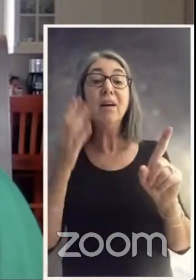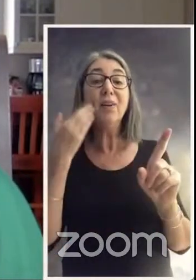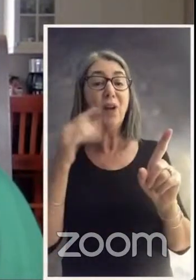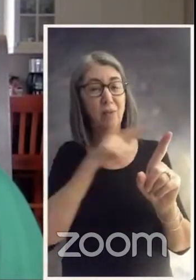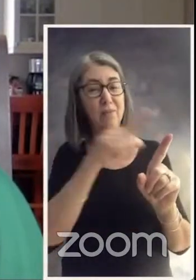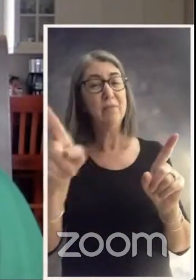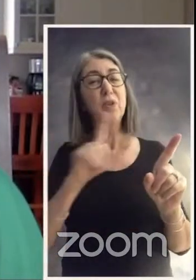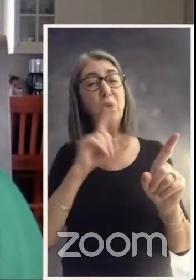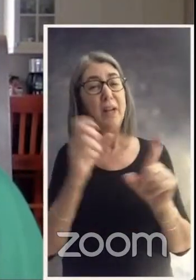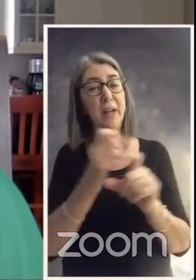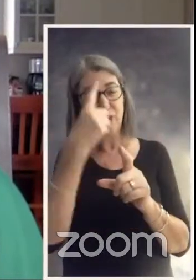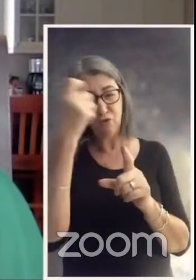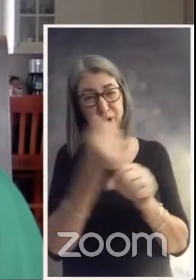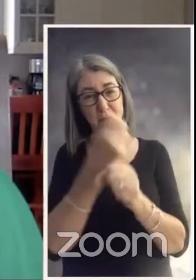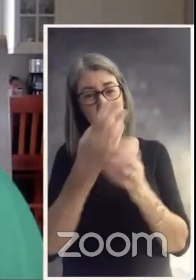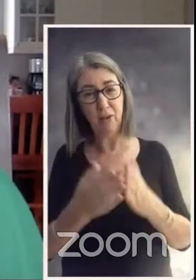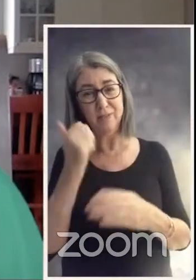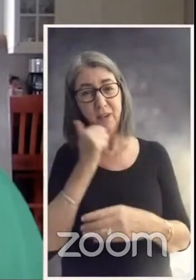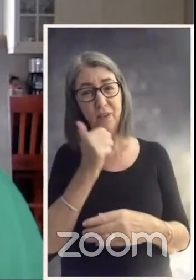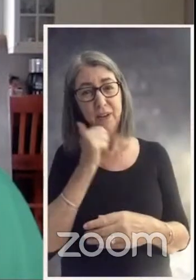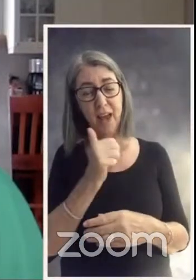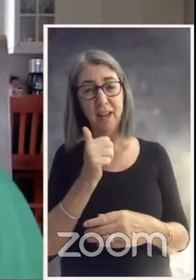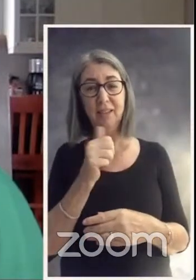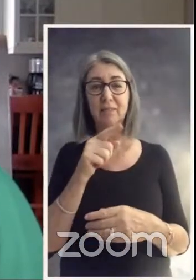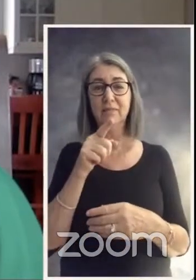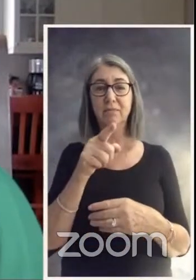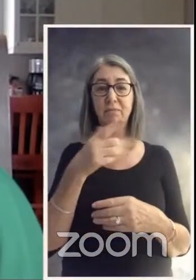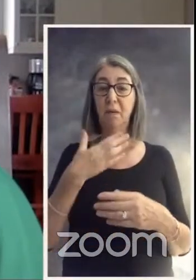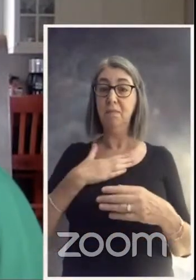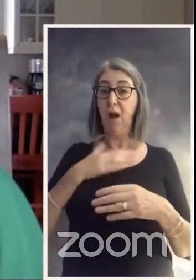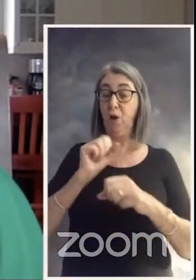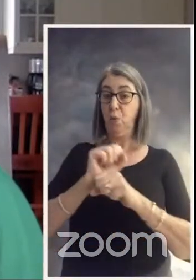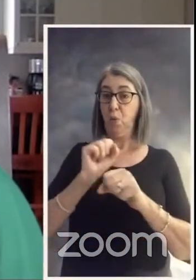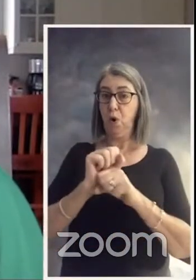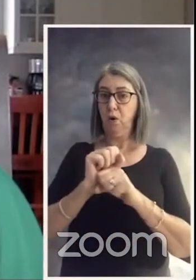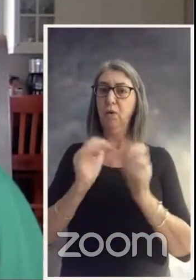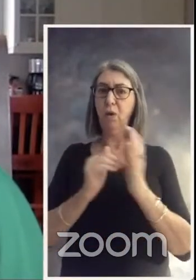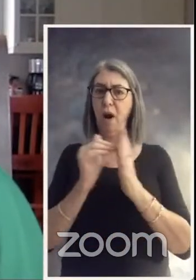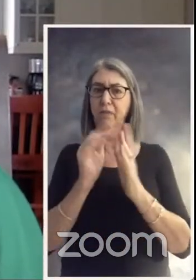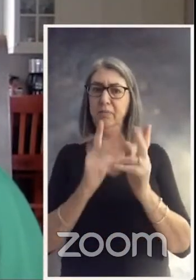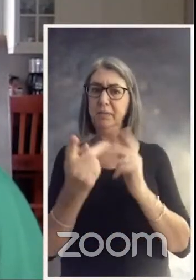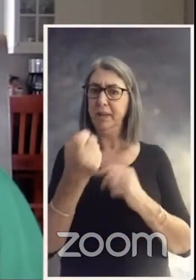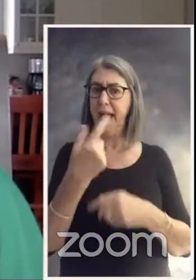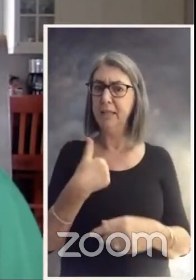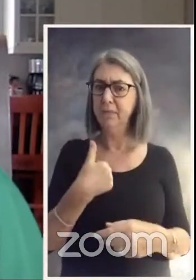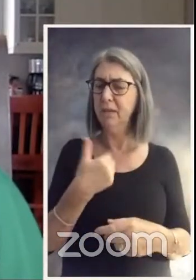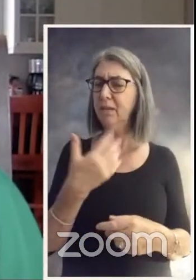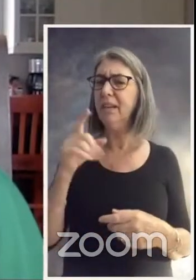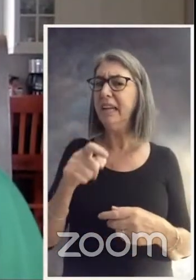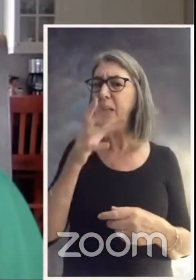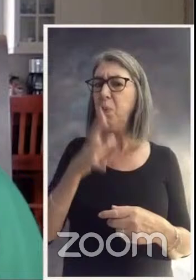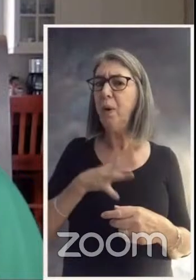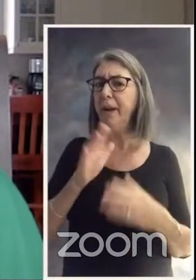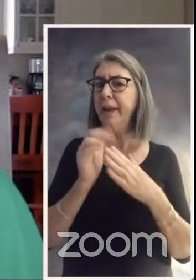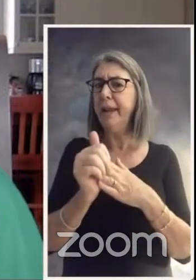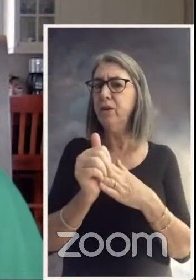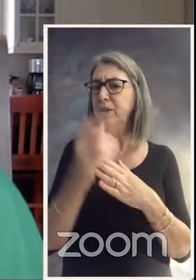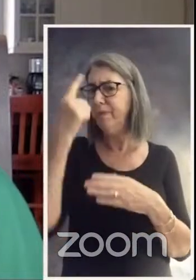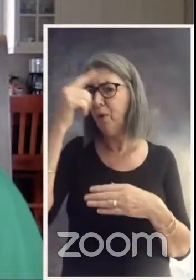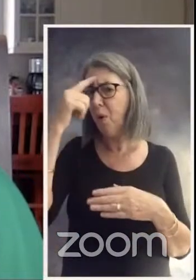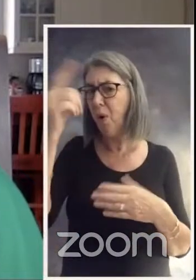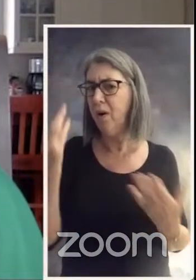you know, you're really the dream makers every day. In my line of work, I'm often asked why we need women's